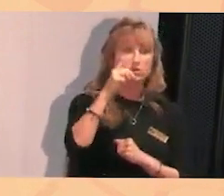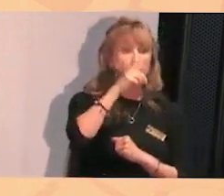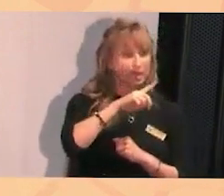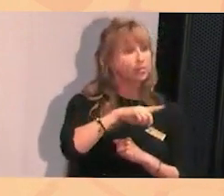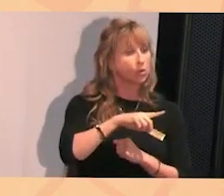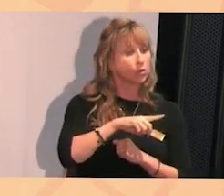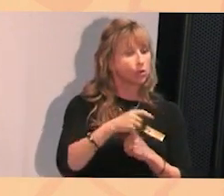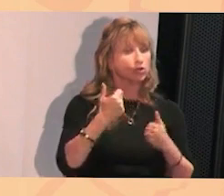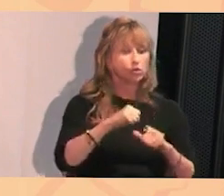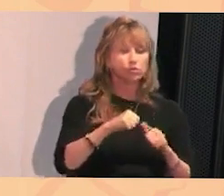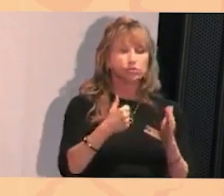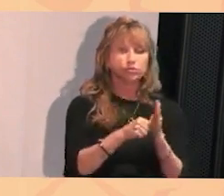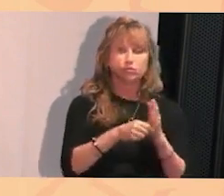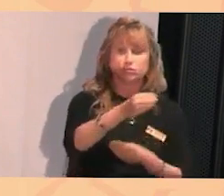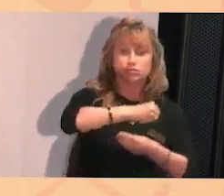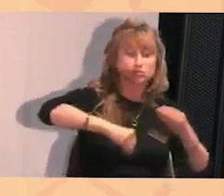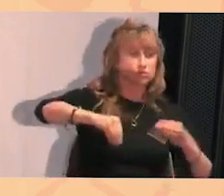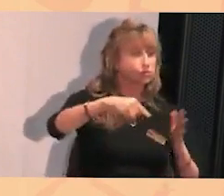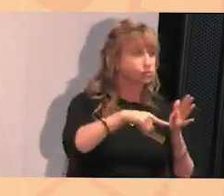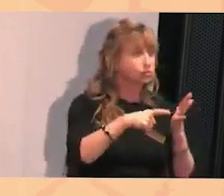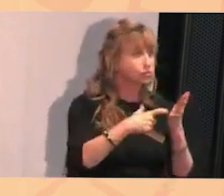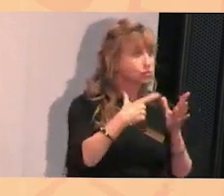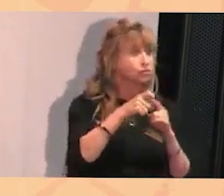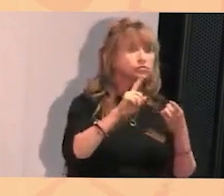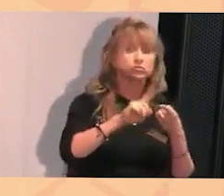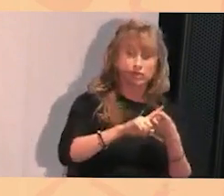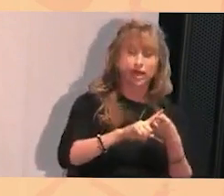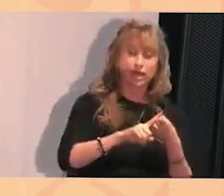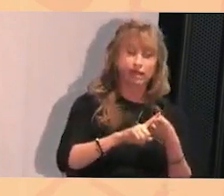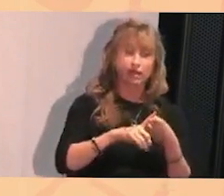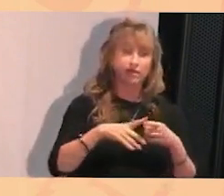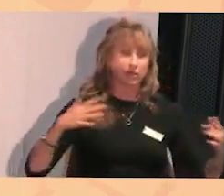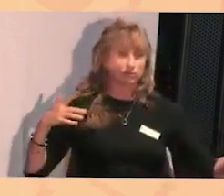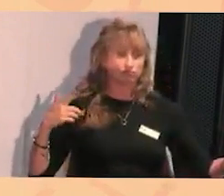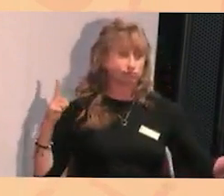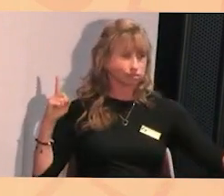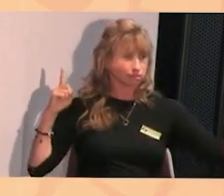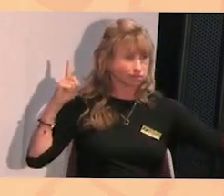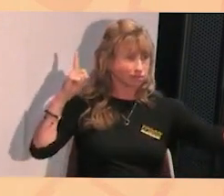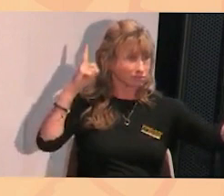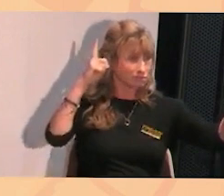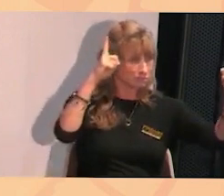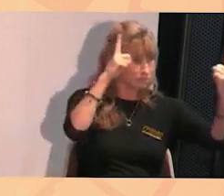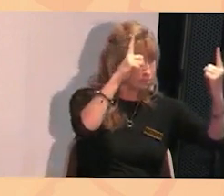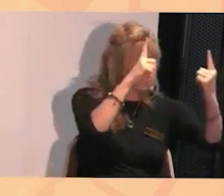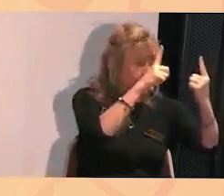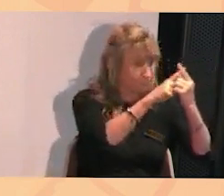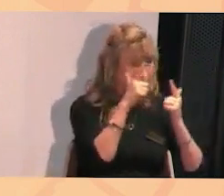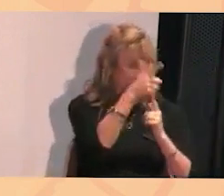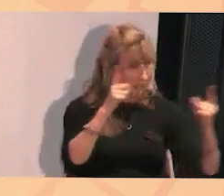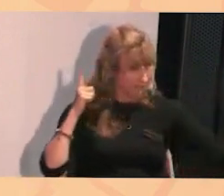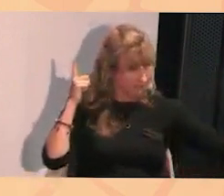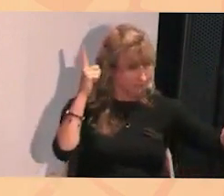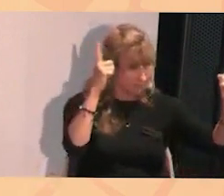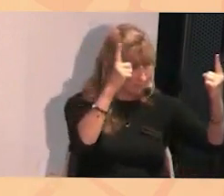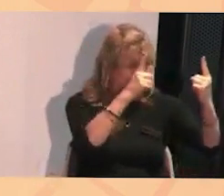broad sense, but met together over very long distances to exchange